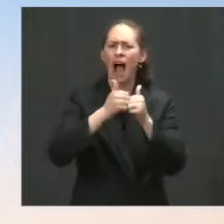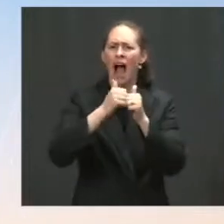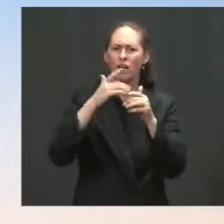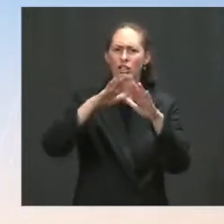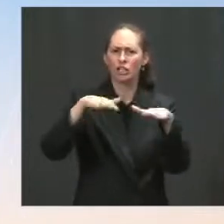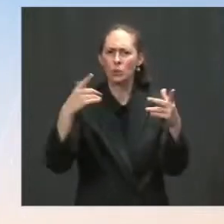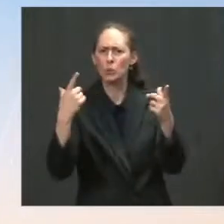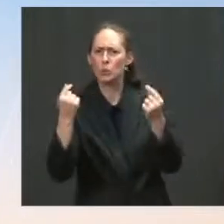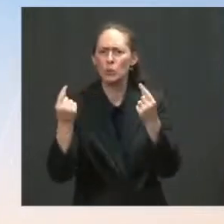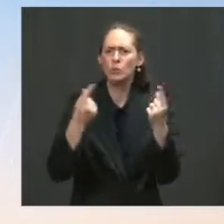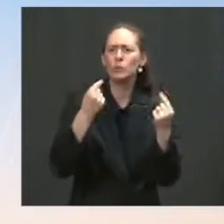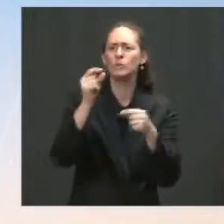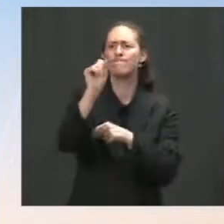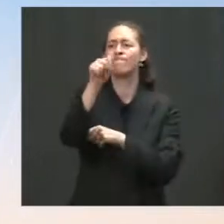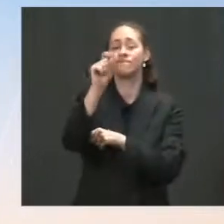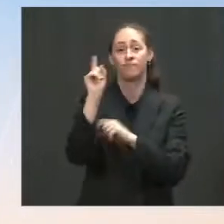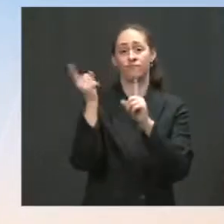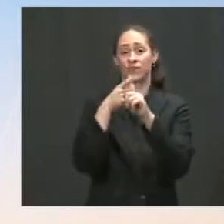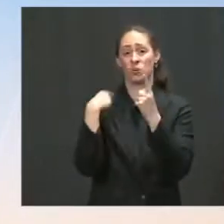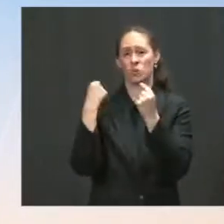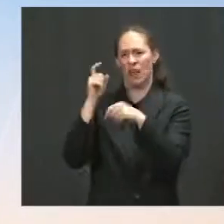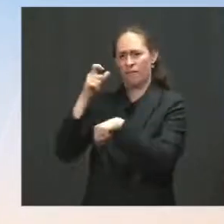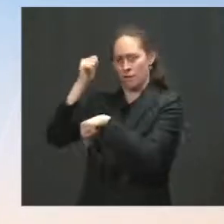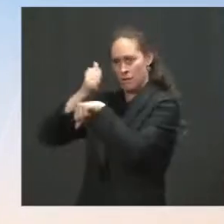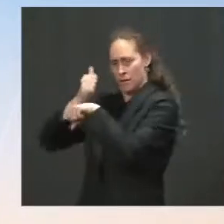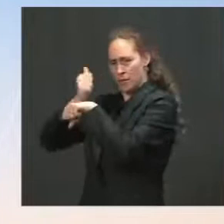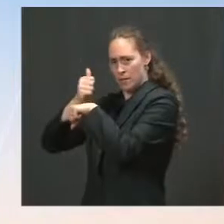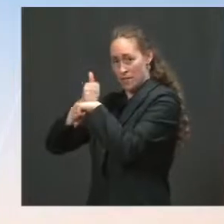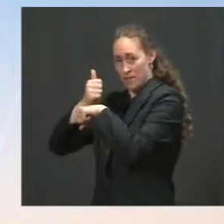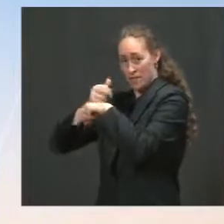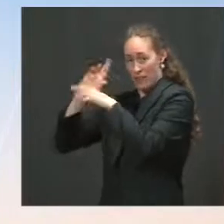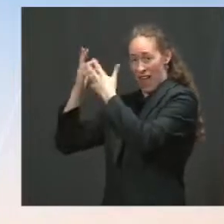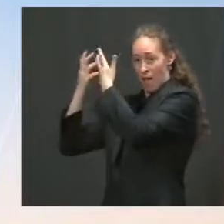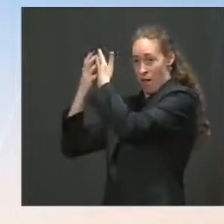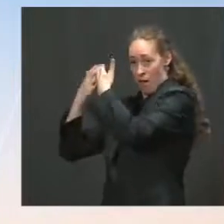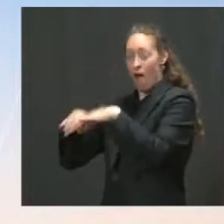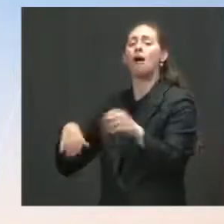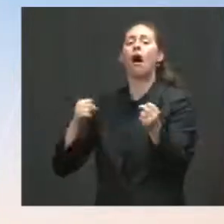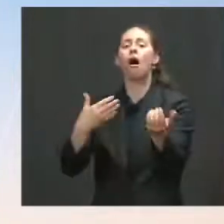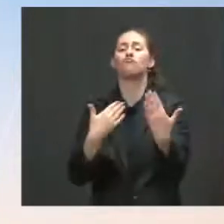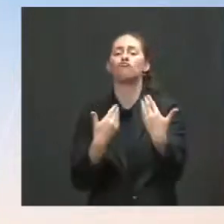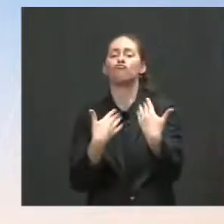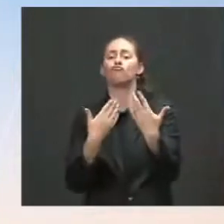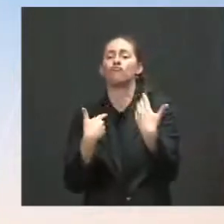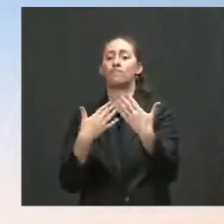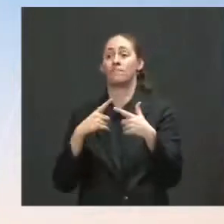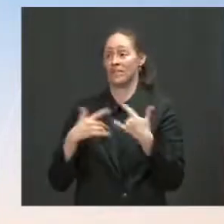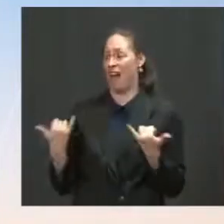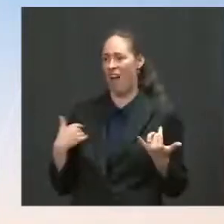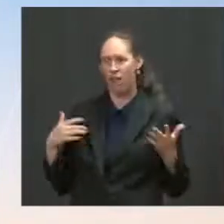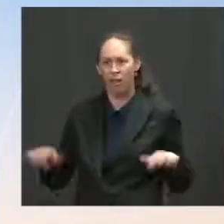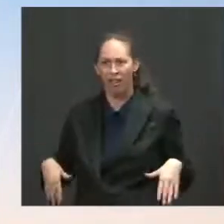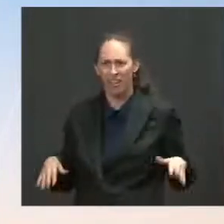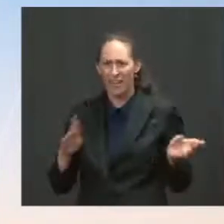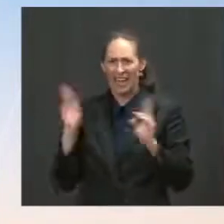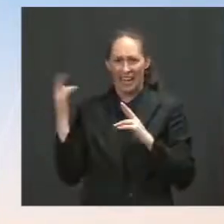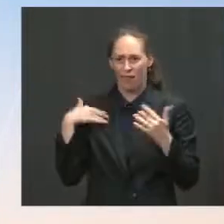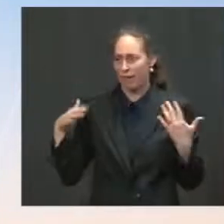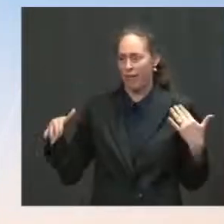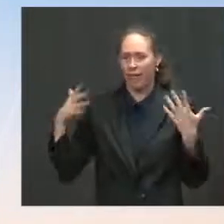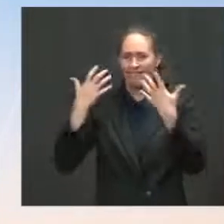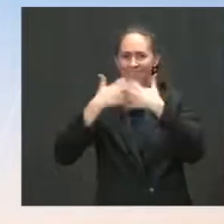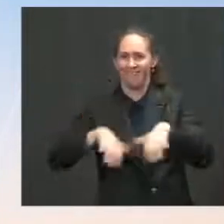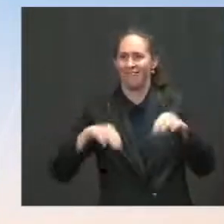instituted a number of additional steps recently, including expedited removals to move people out